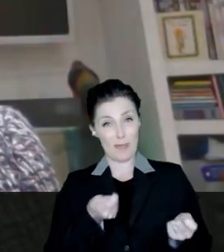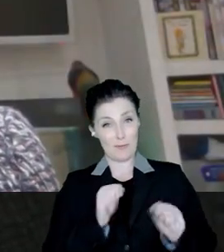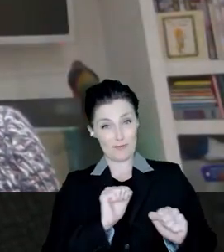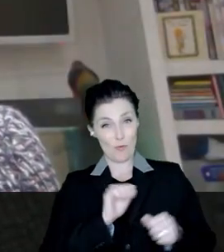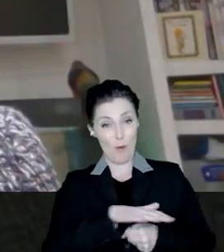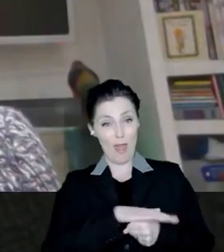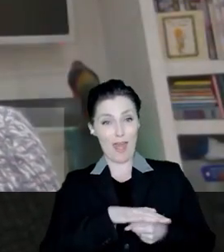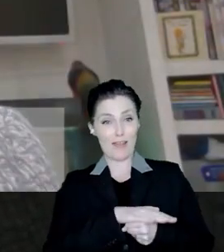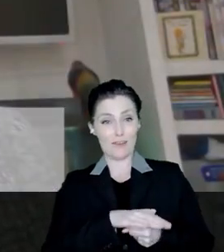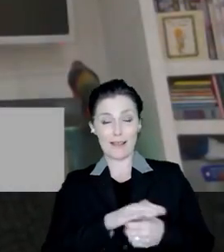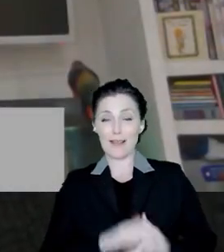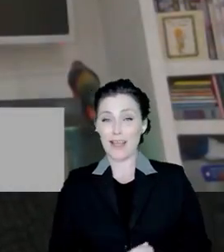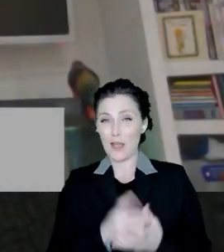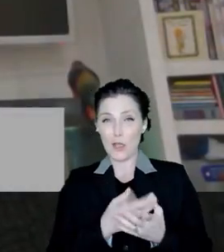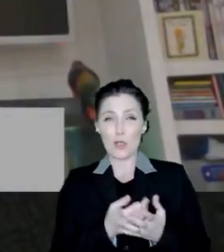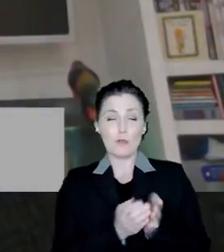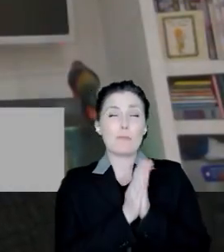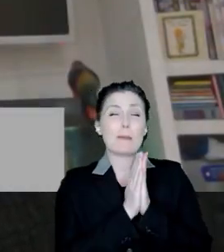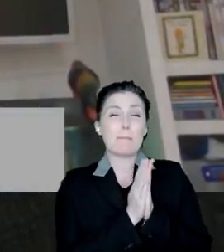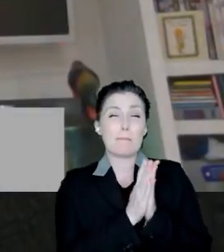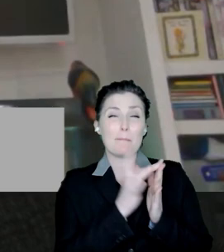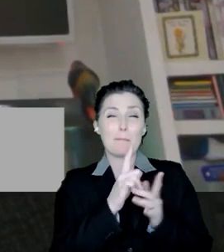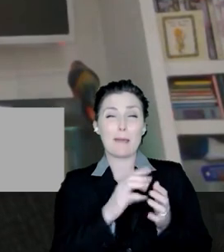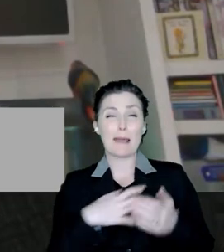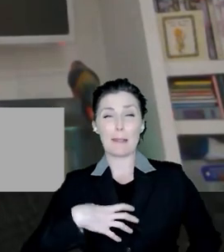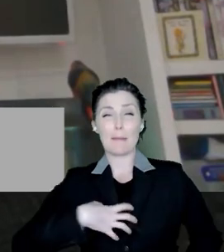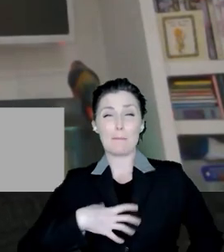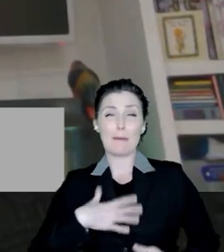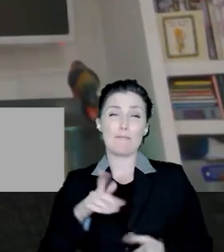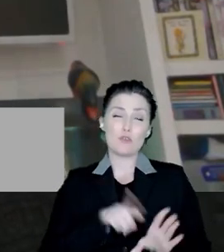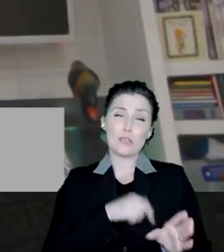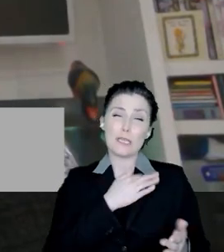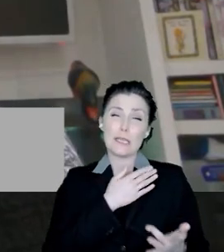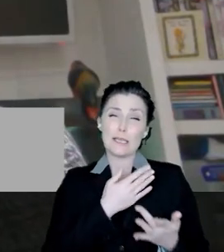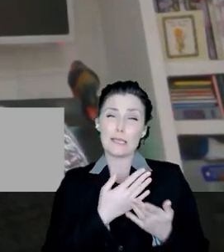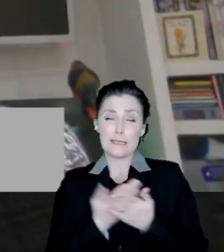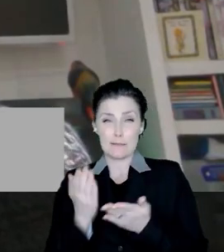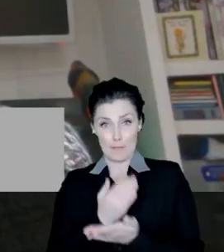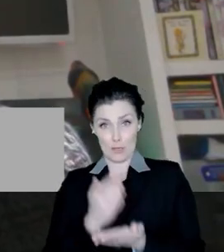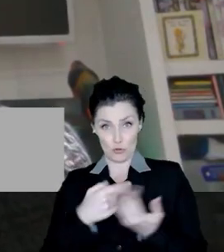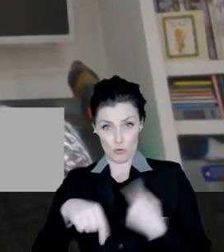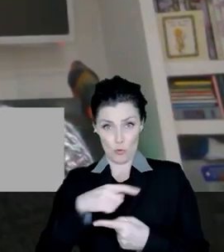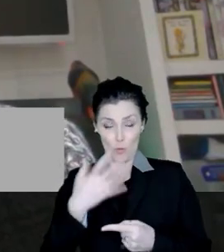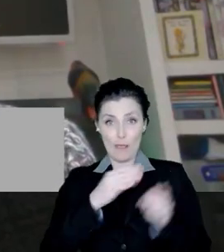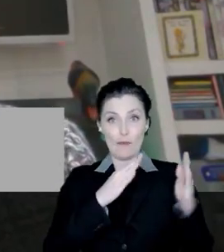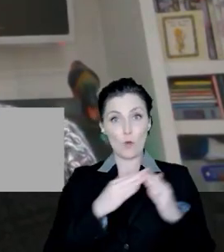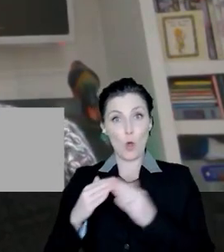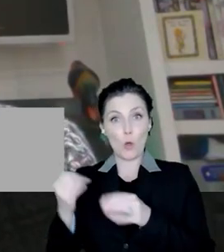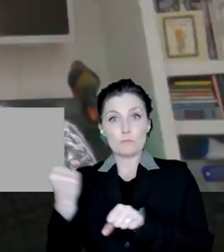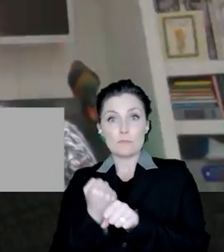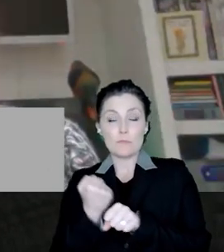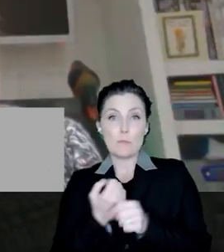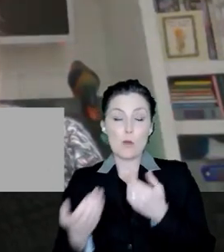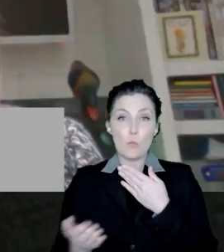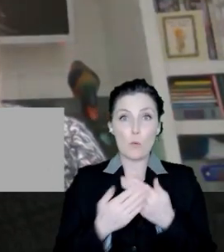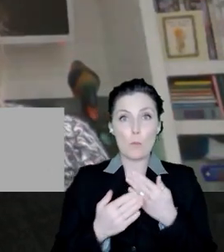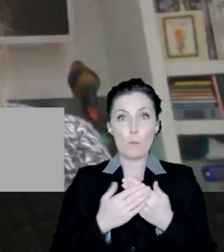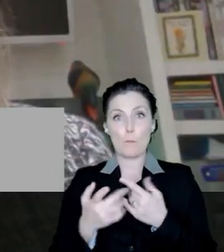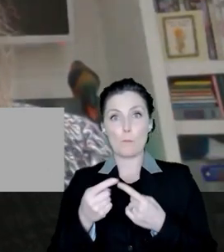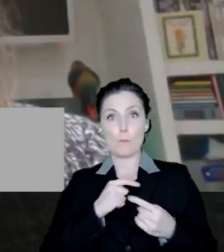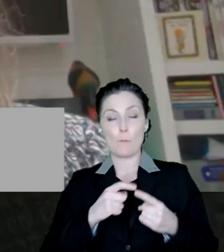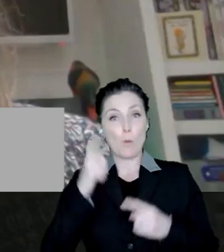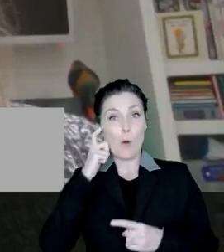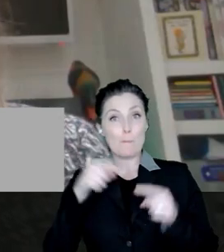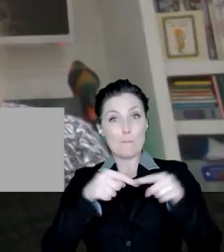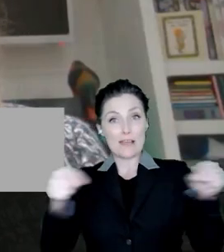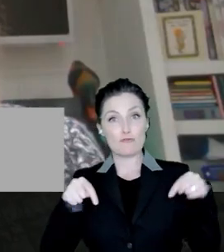been begging the Mayor for years to make sure that we have homes built with far more bedroom